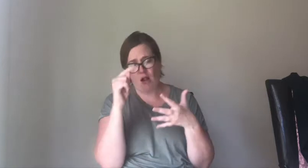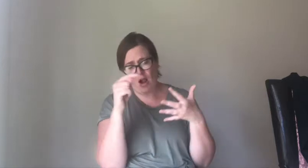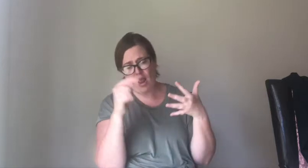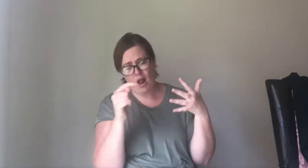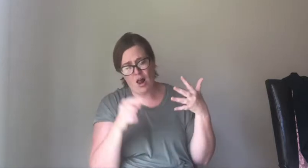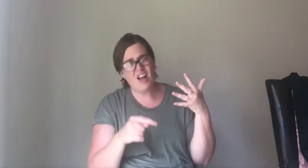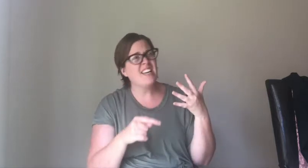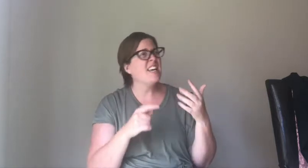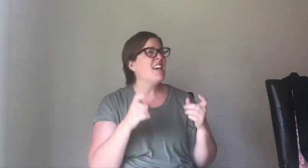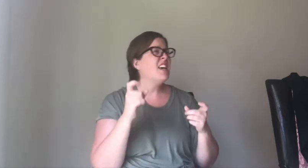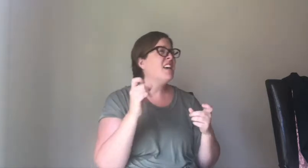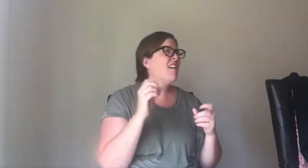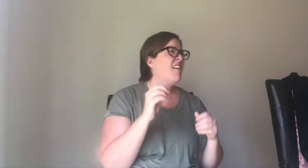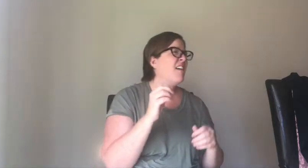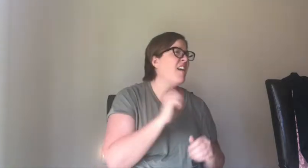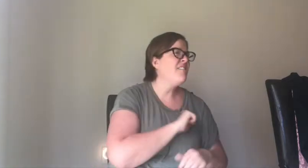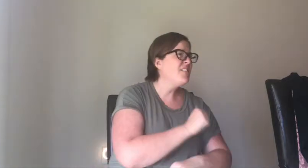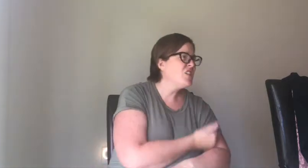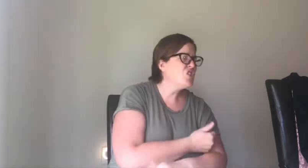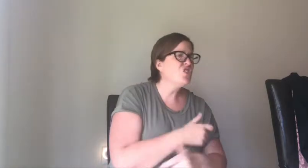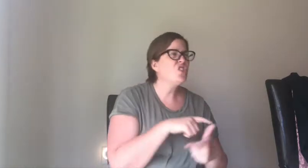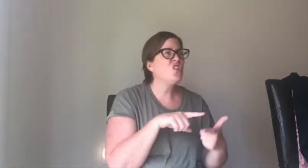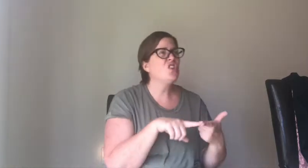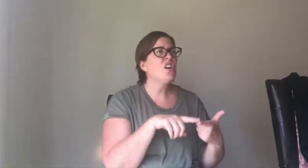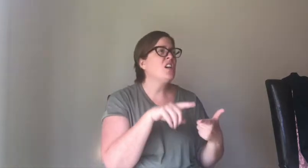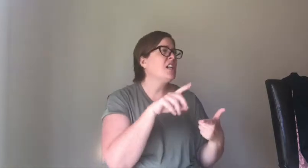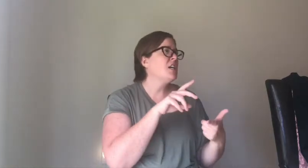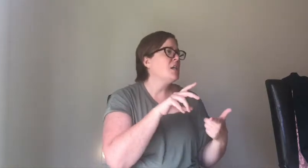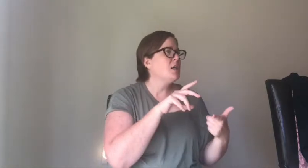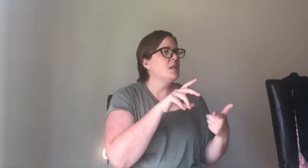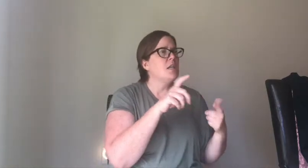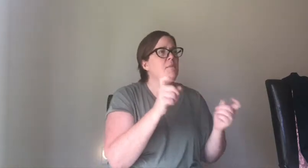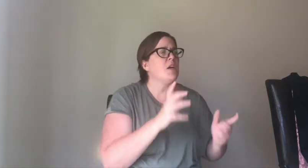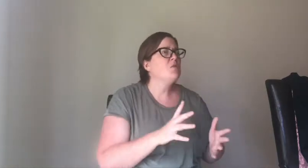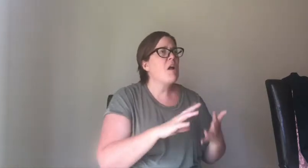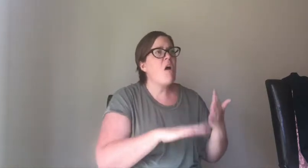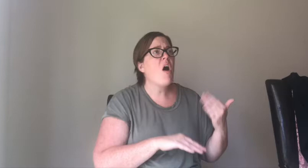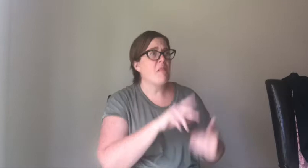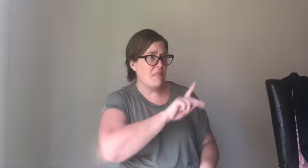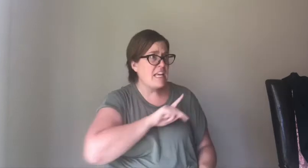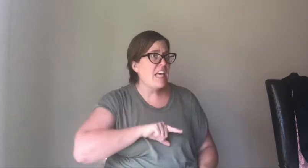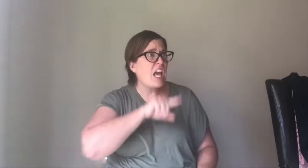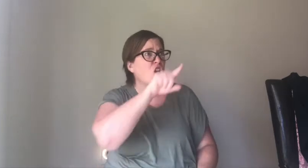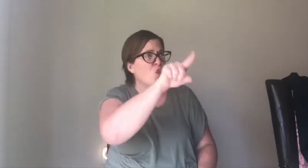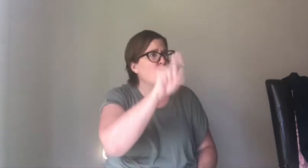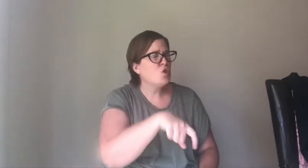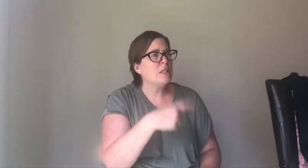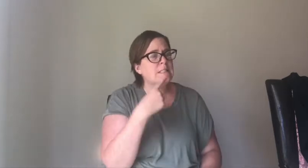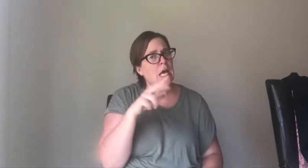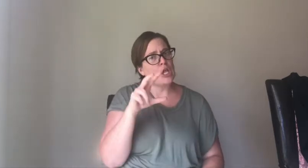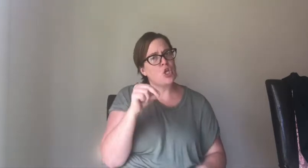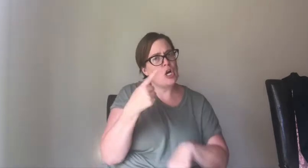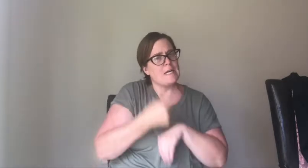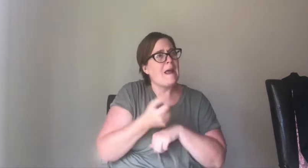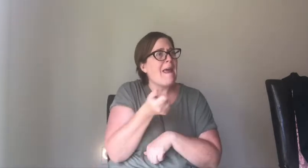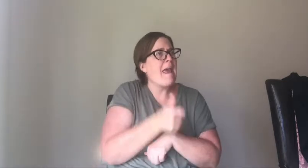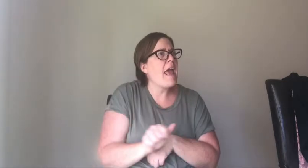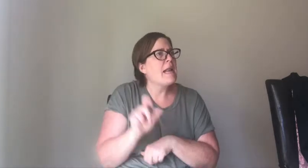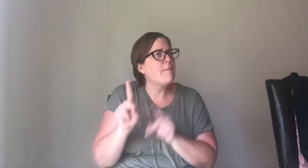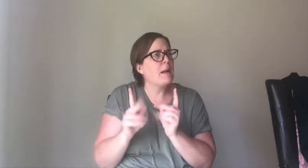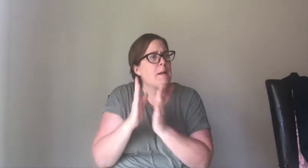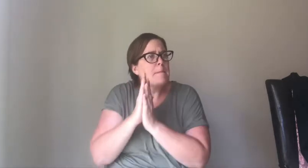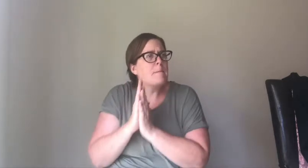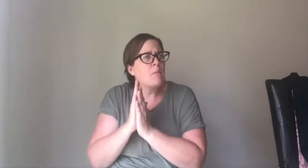the same and fitting in just like everybody else. So we're going to jump into that. And so go forward a little